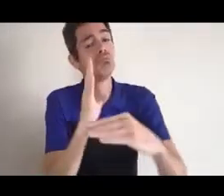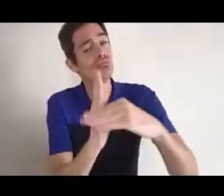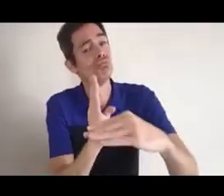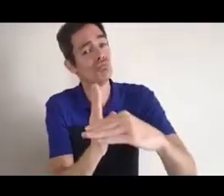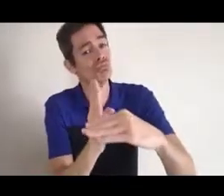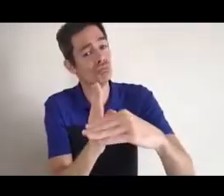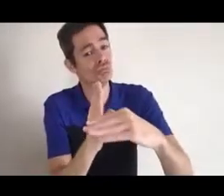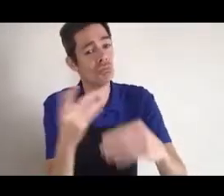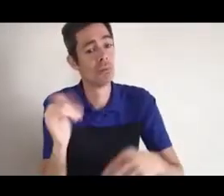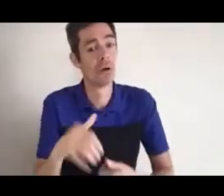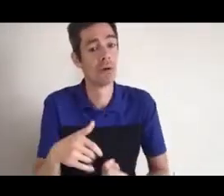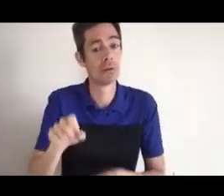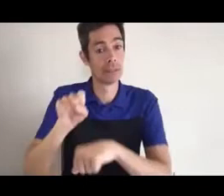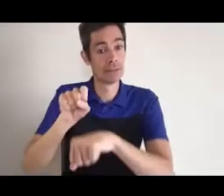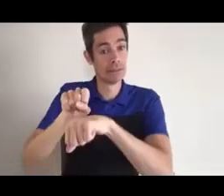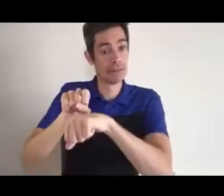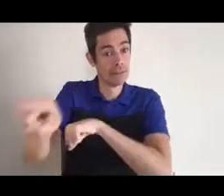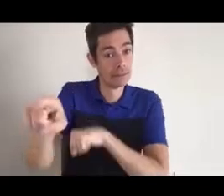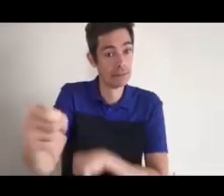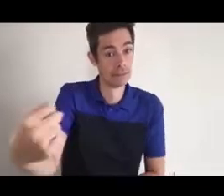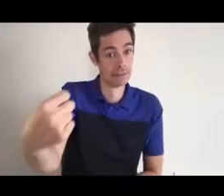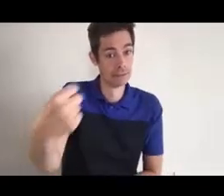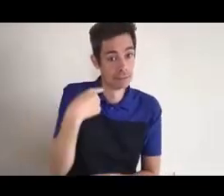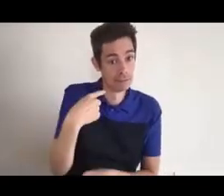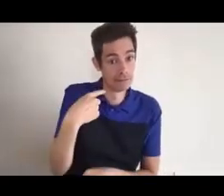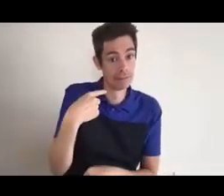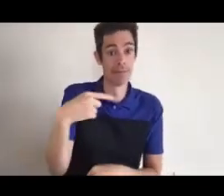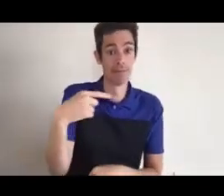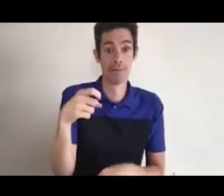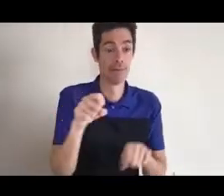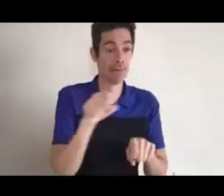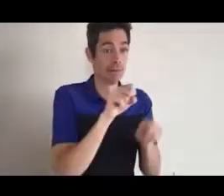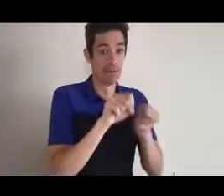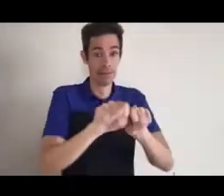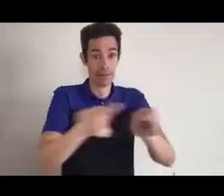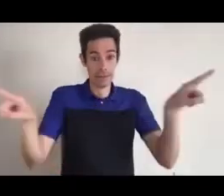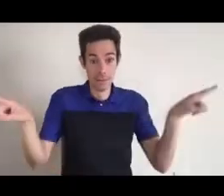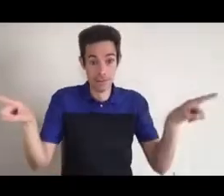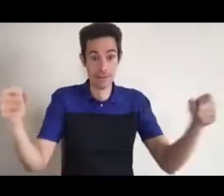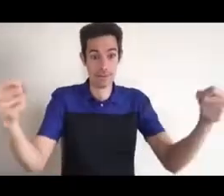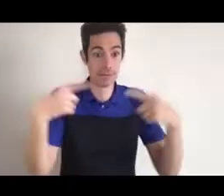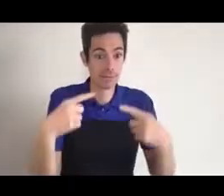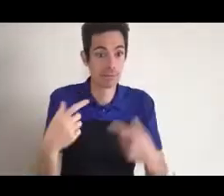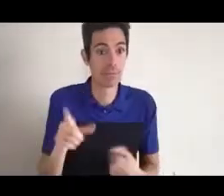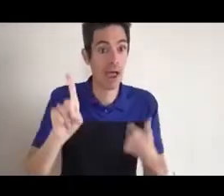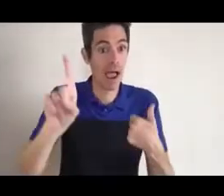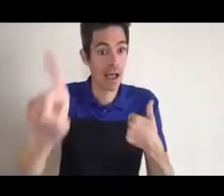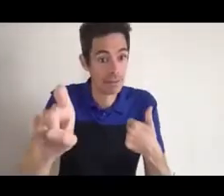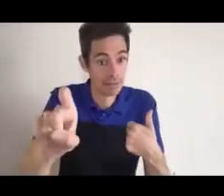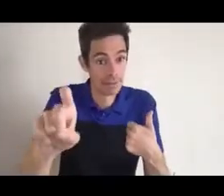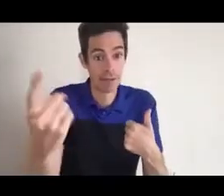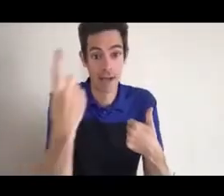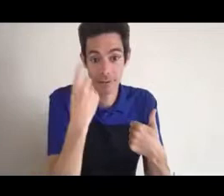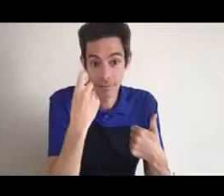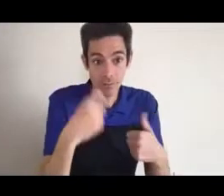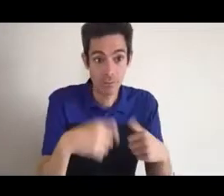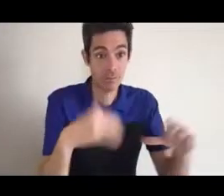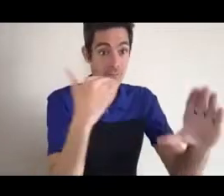coming. And then medium frequent 3D verbs: send, ask,